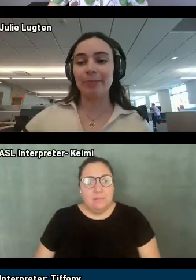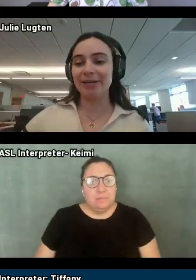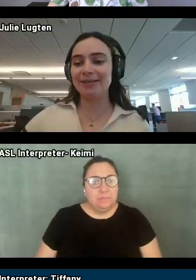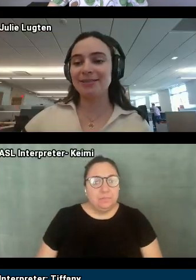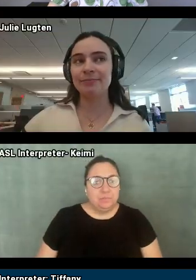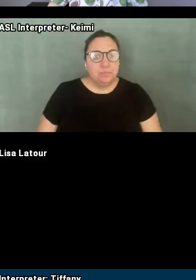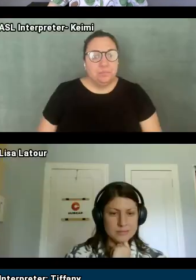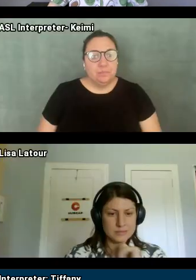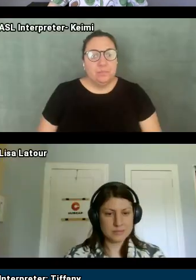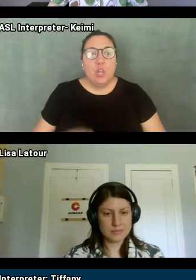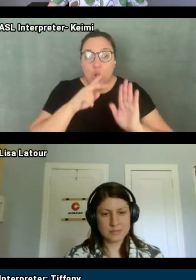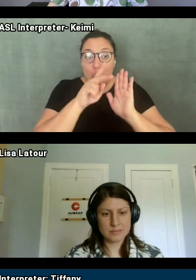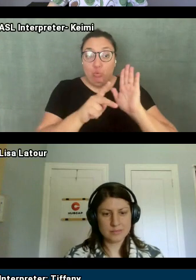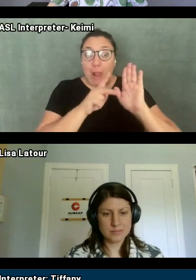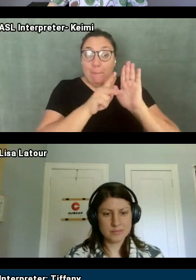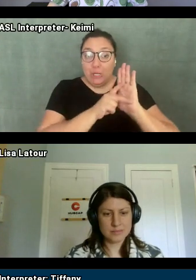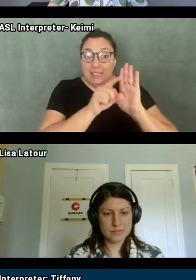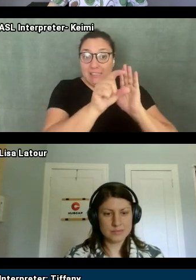under properties.